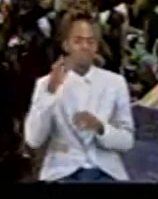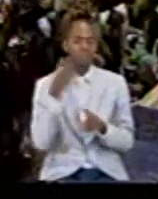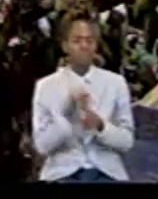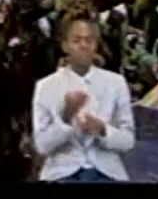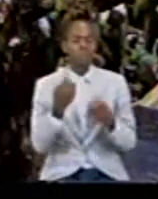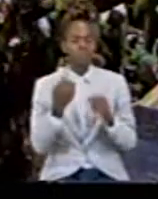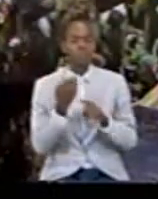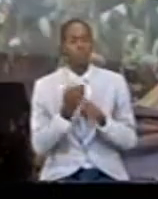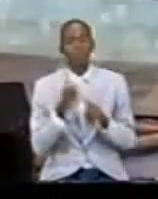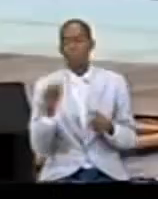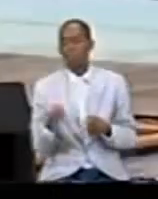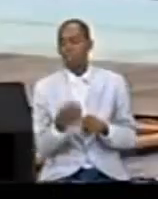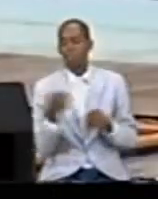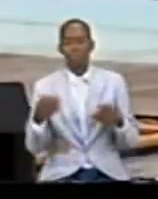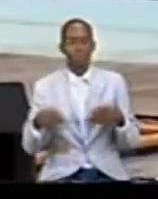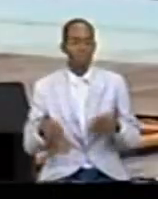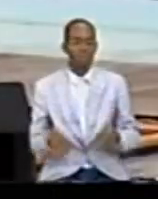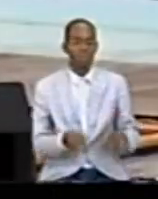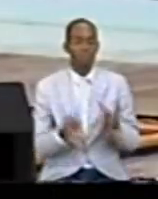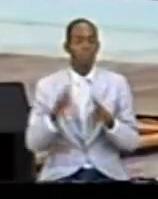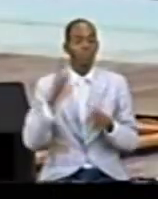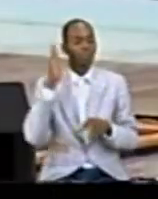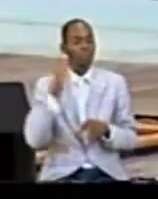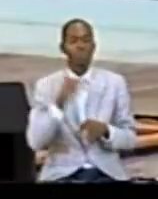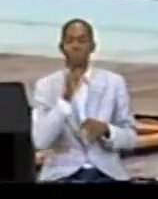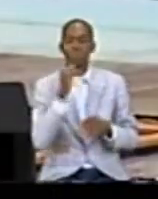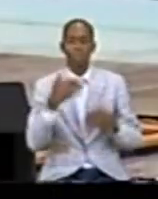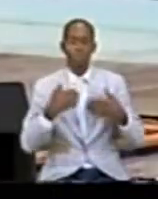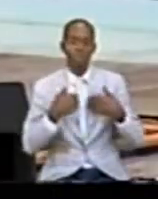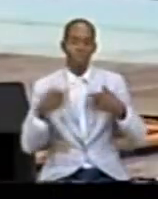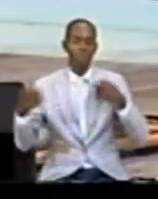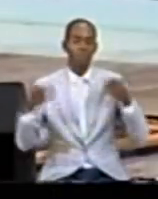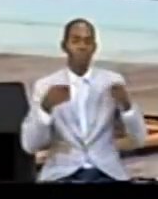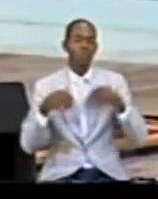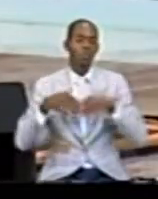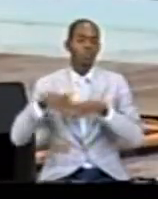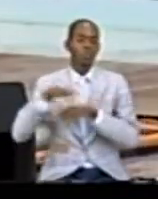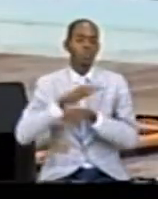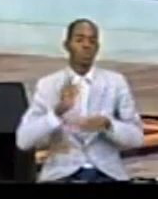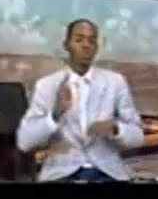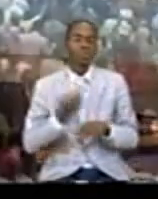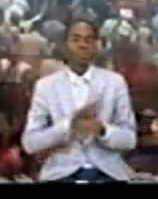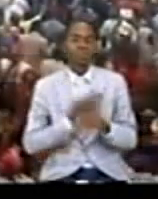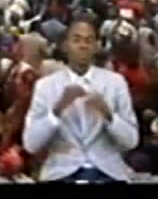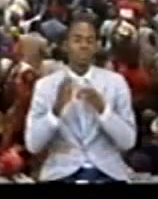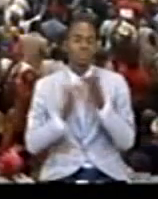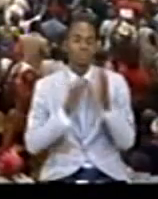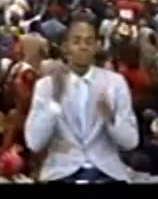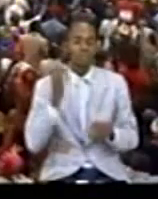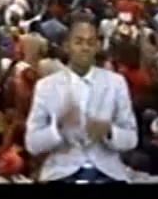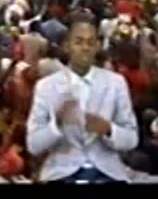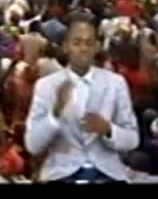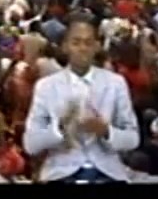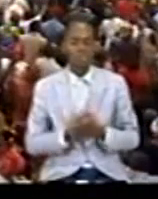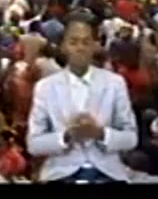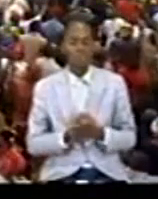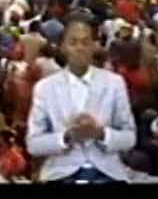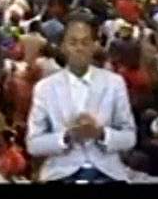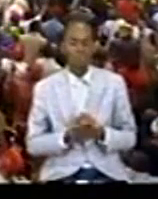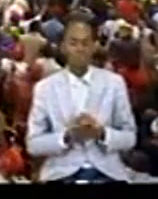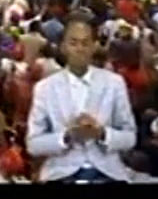any direction, will not have dominion over us in Jesus' name.